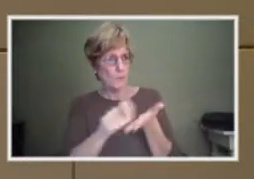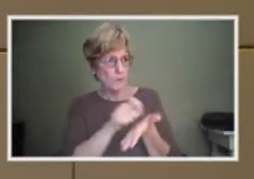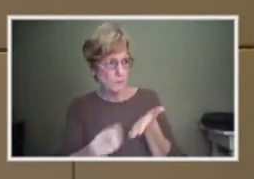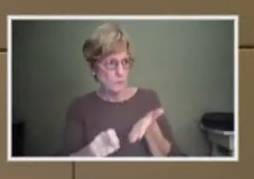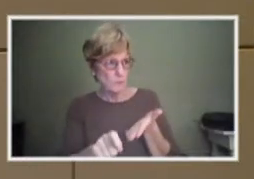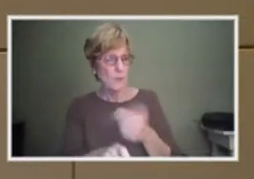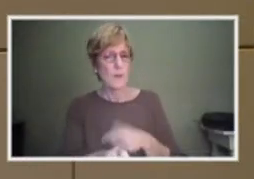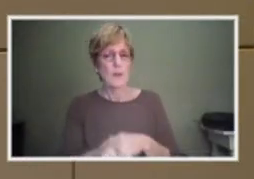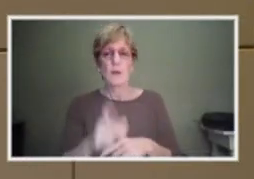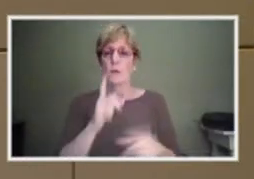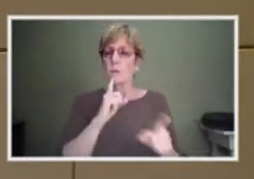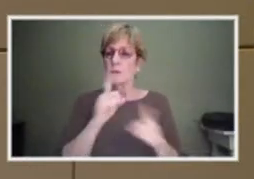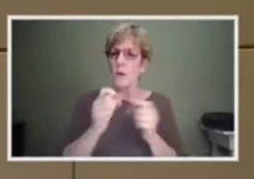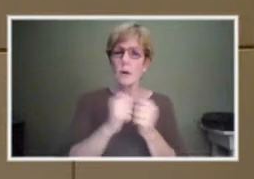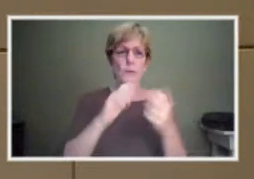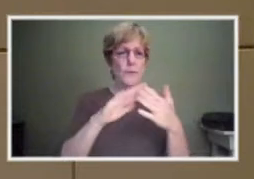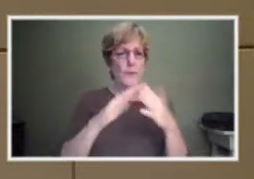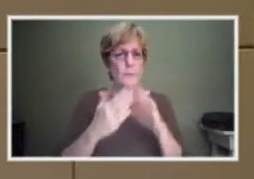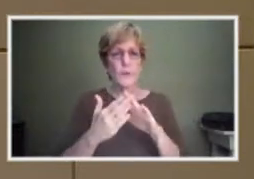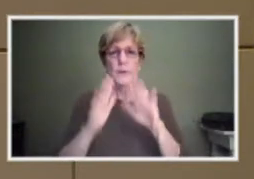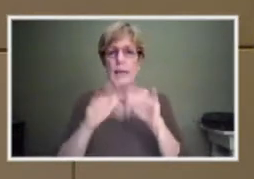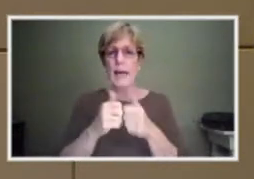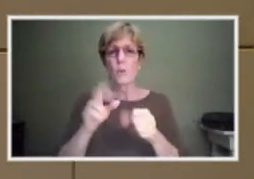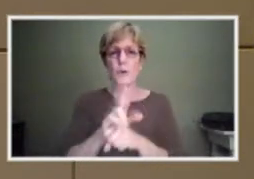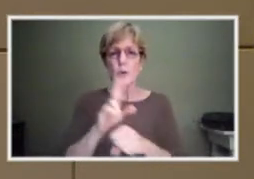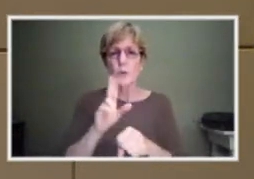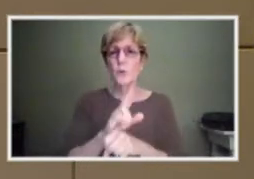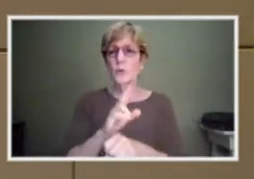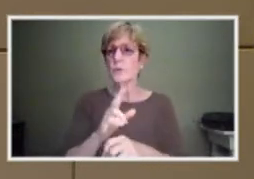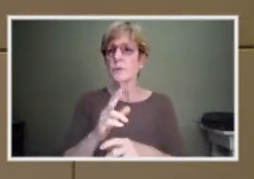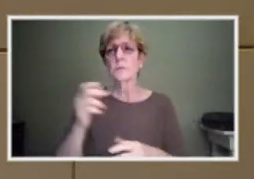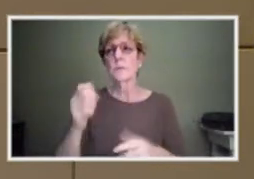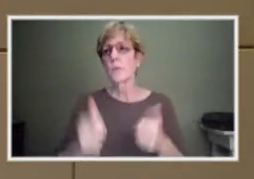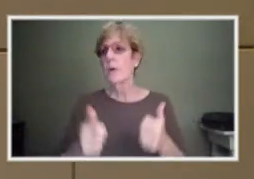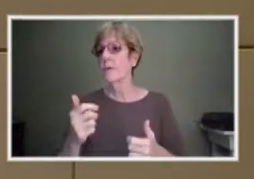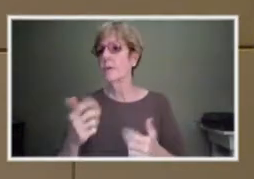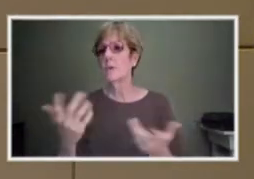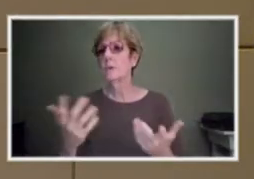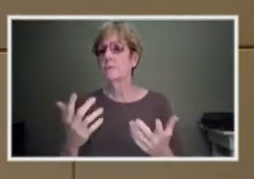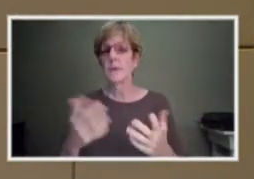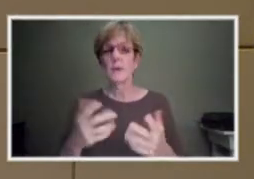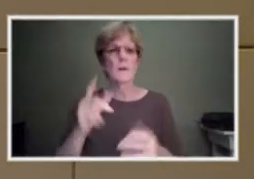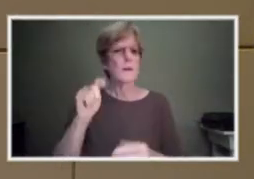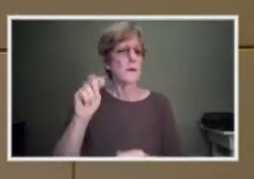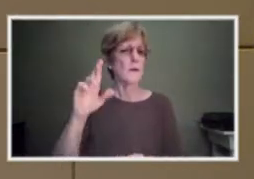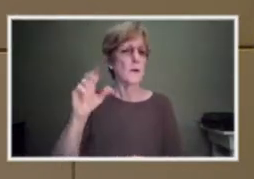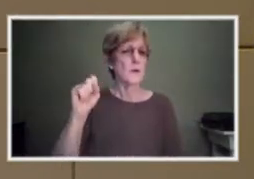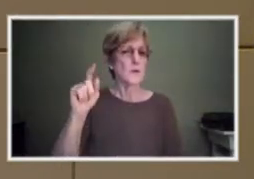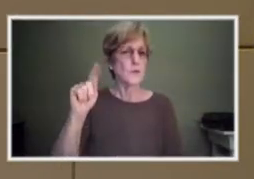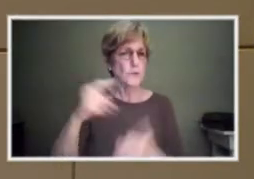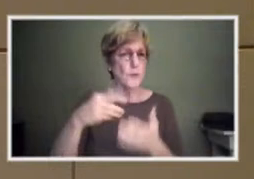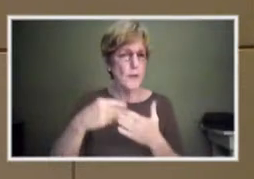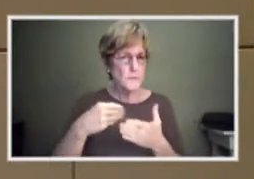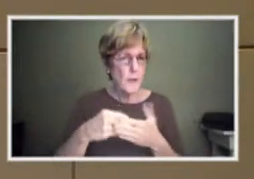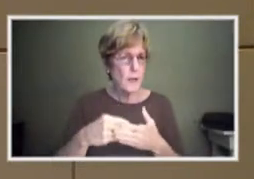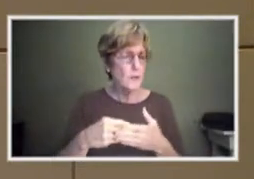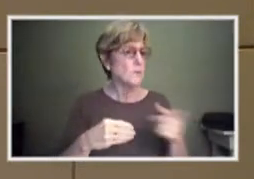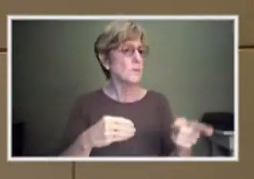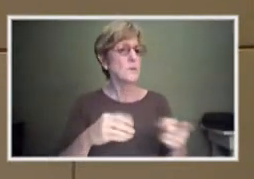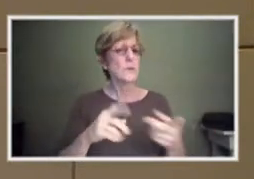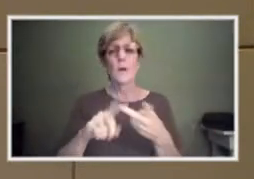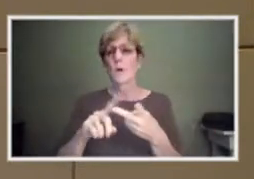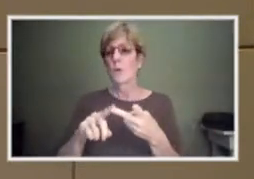I'm talking to the community about how we use, whether it's our housing trust fund dollars or these COVID relief